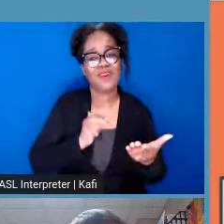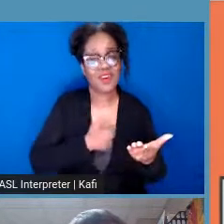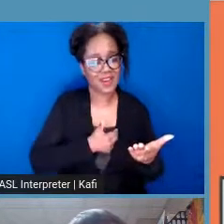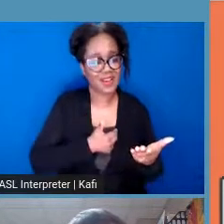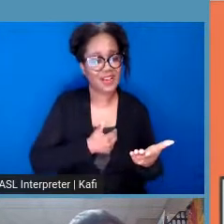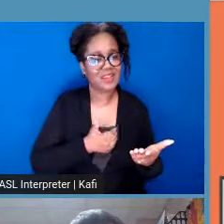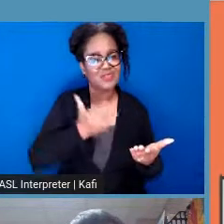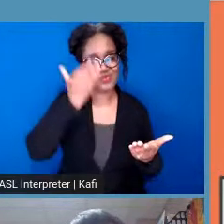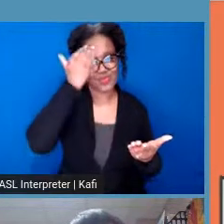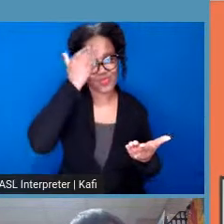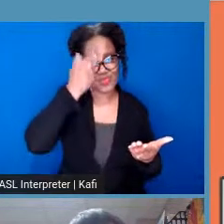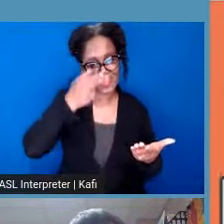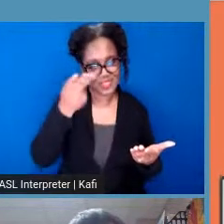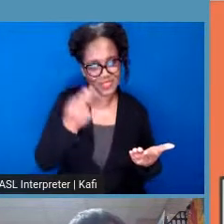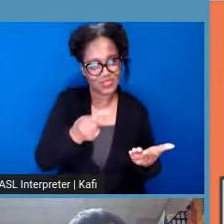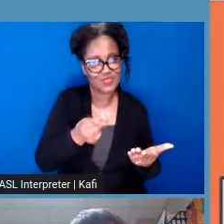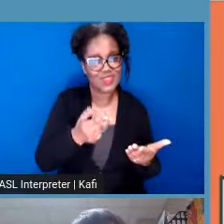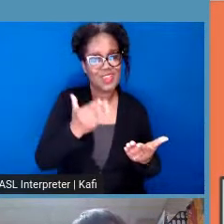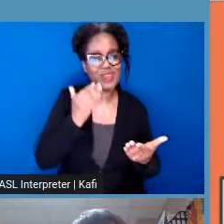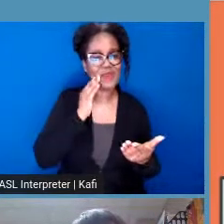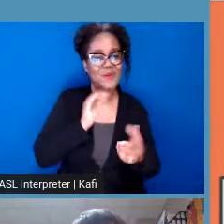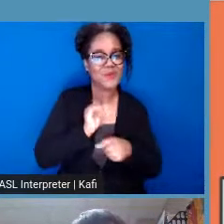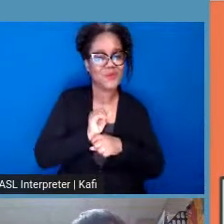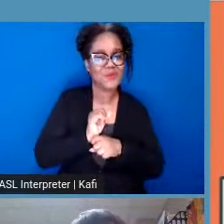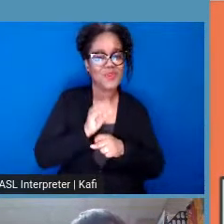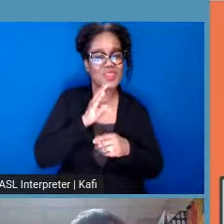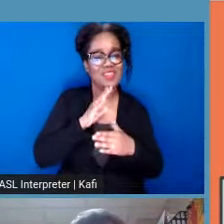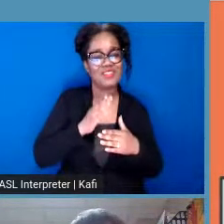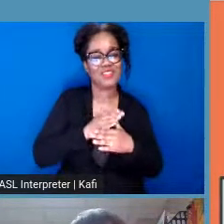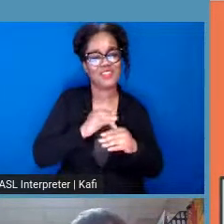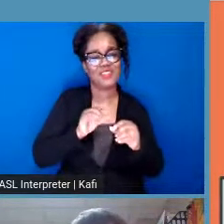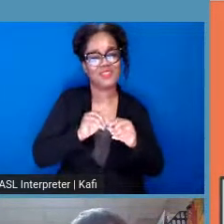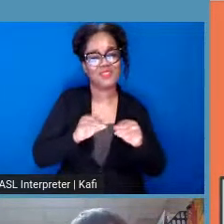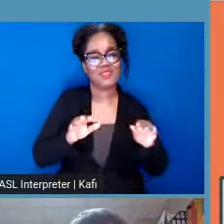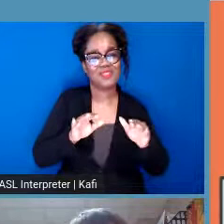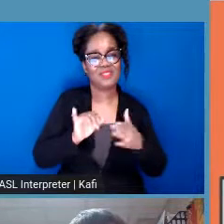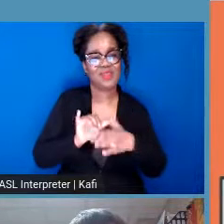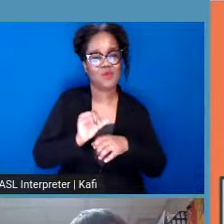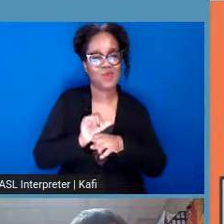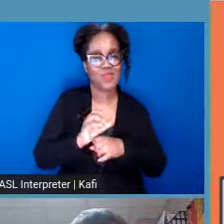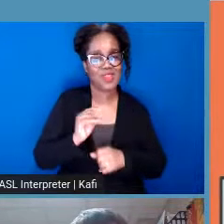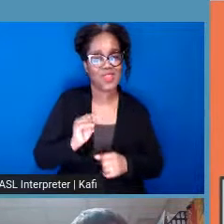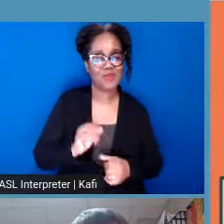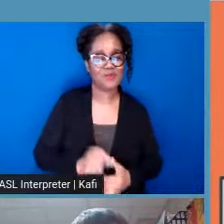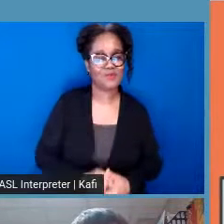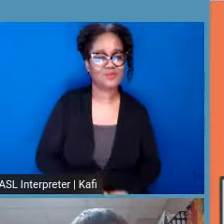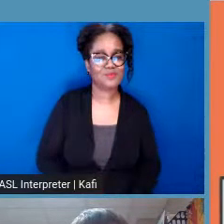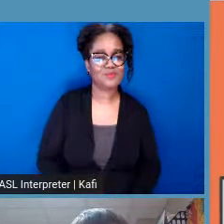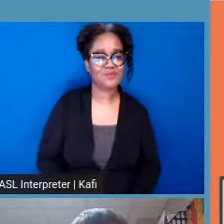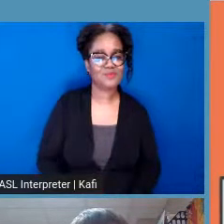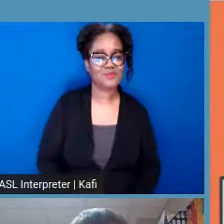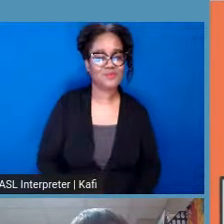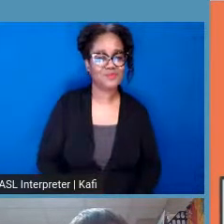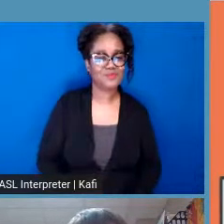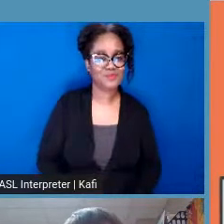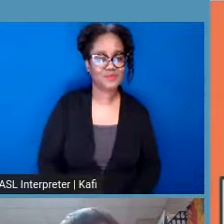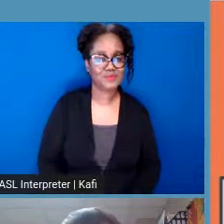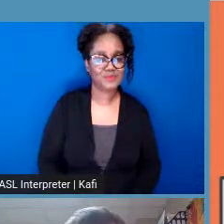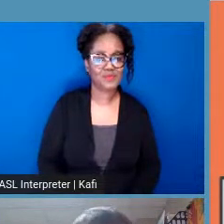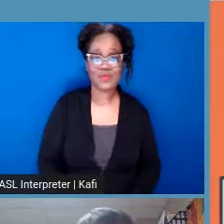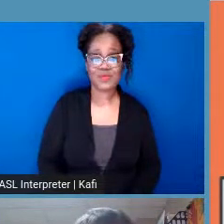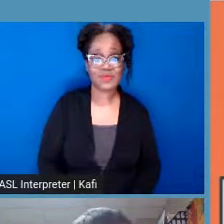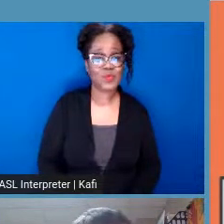through this work, and then to share that out. And with many people still in the state who